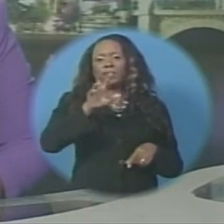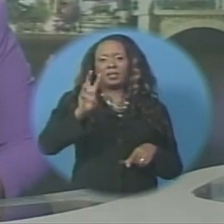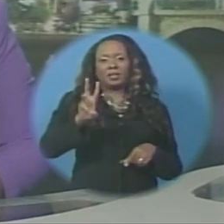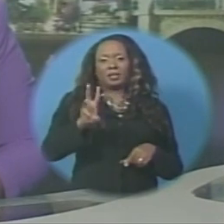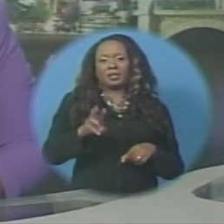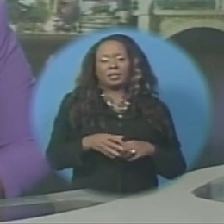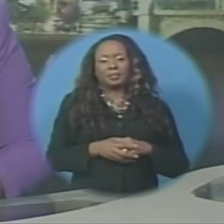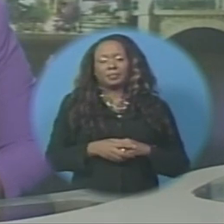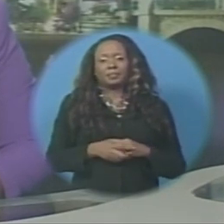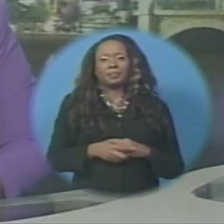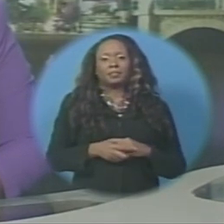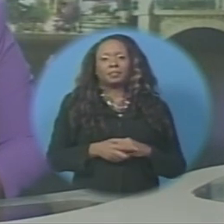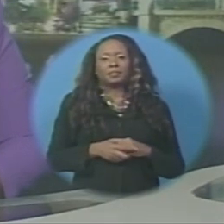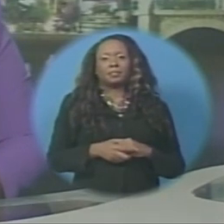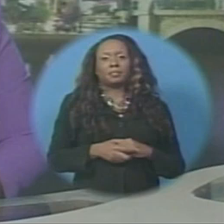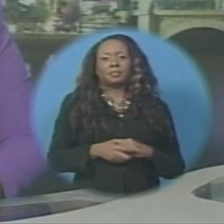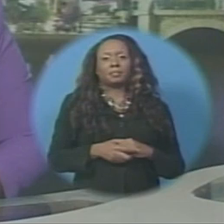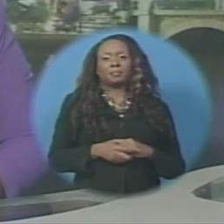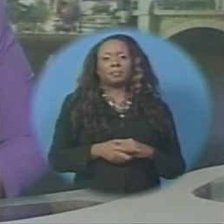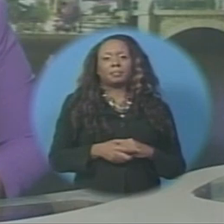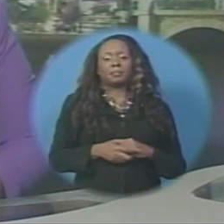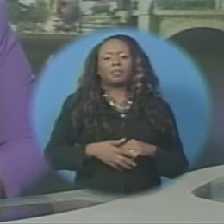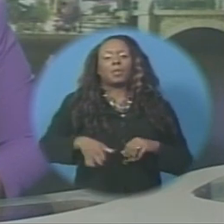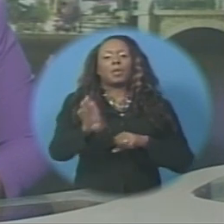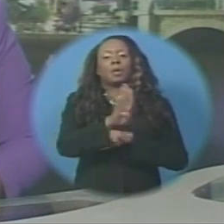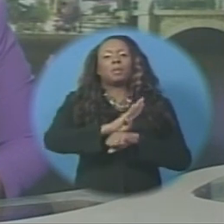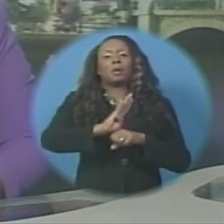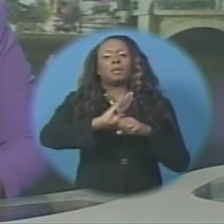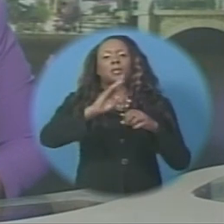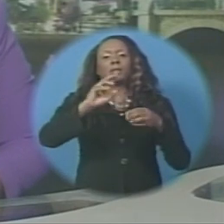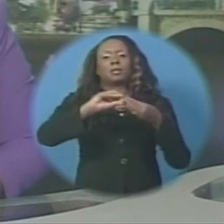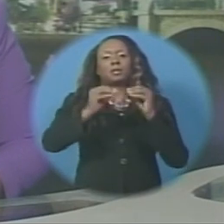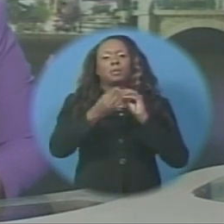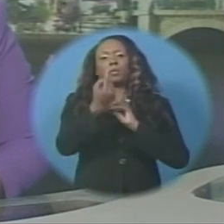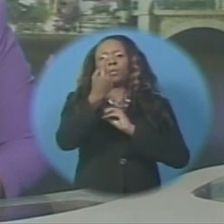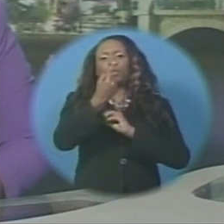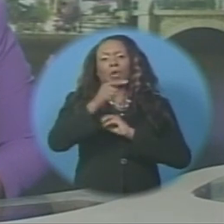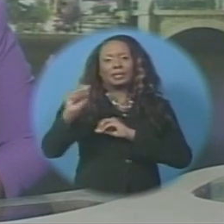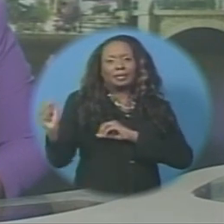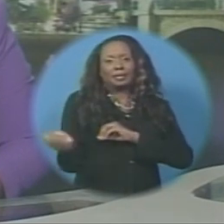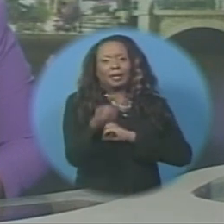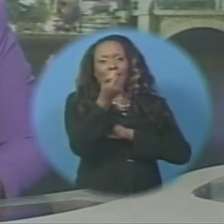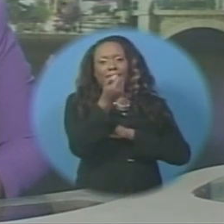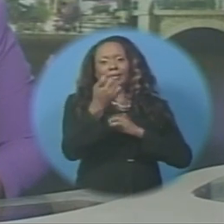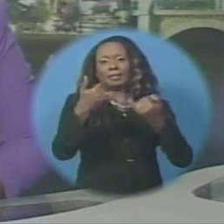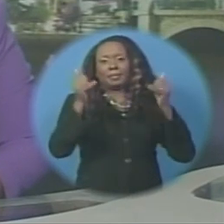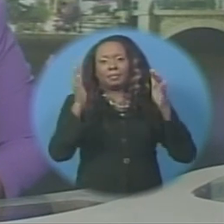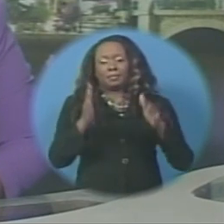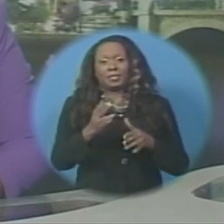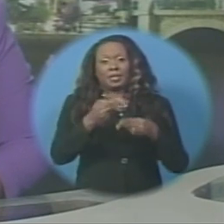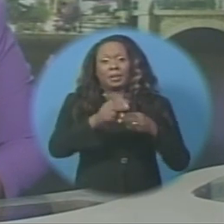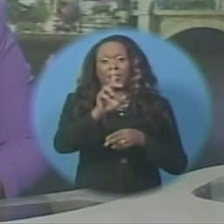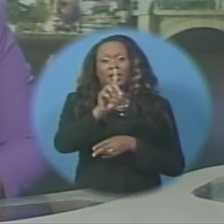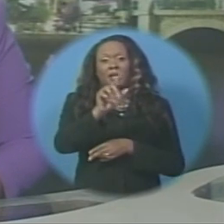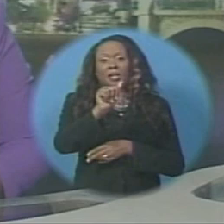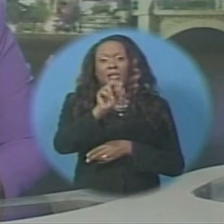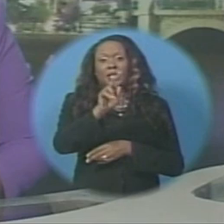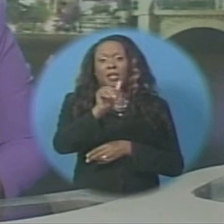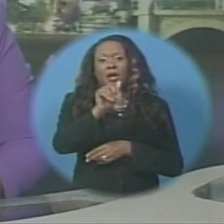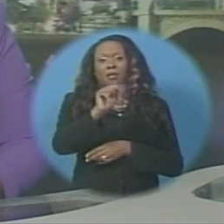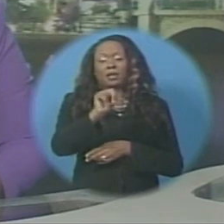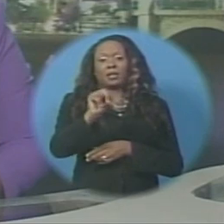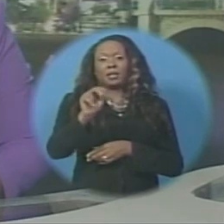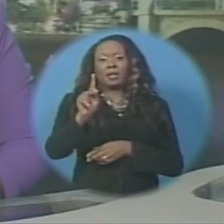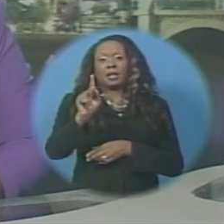he made 56. Barbados' #1 tennis player Darian King has been eliminated from the Australian